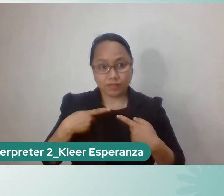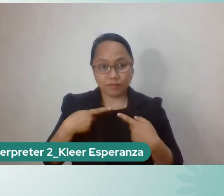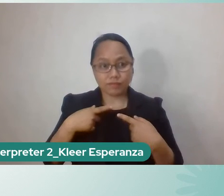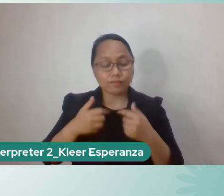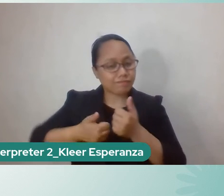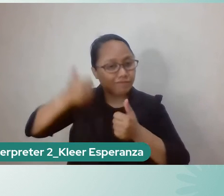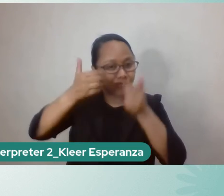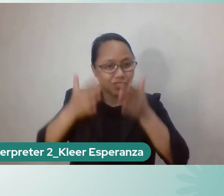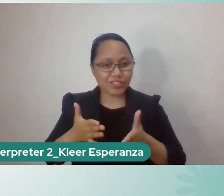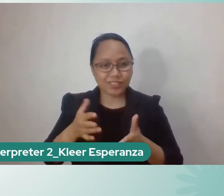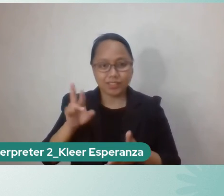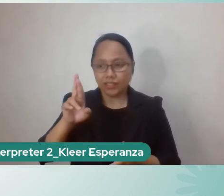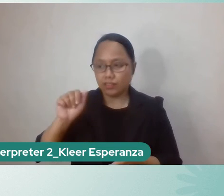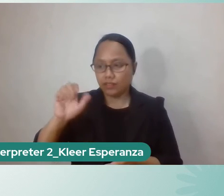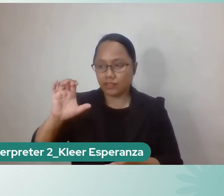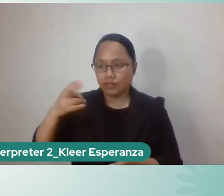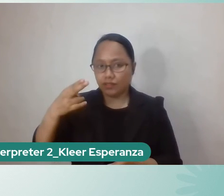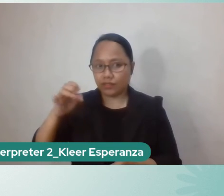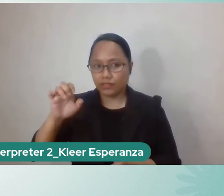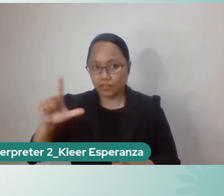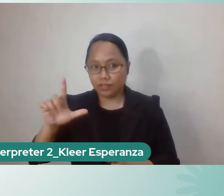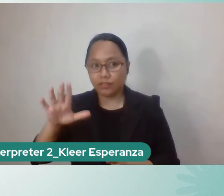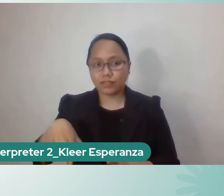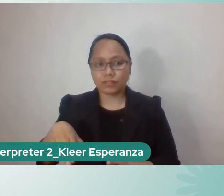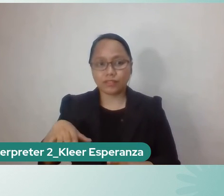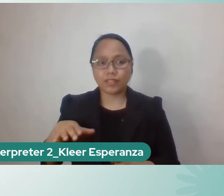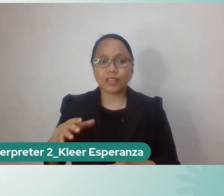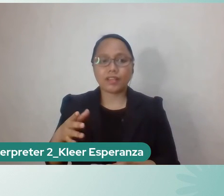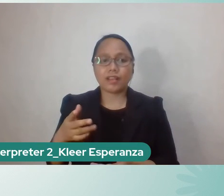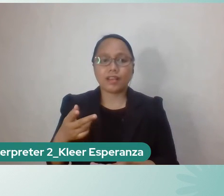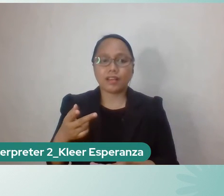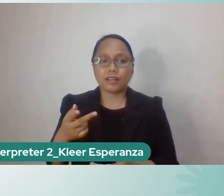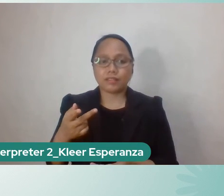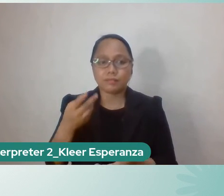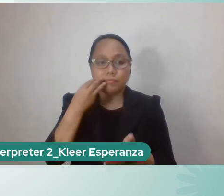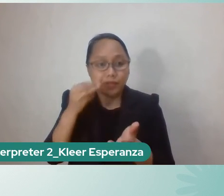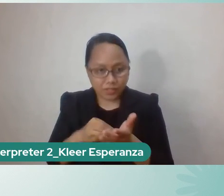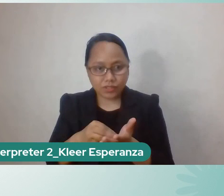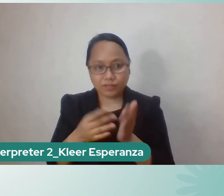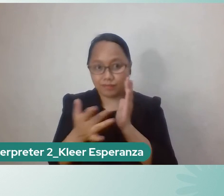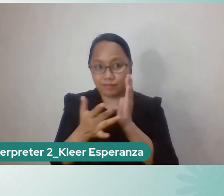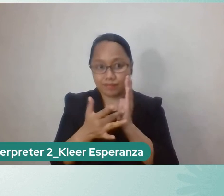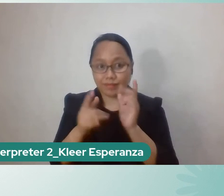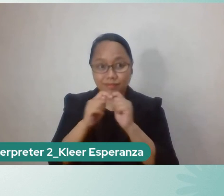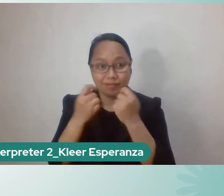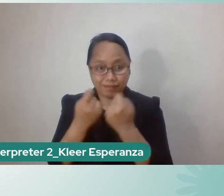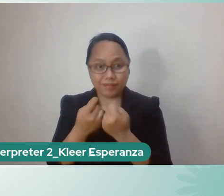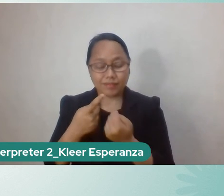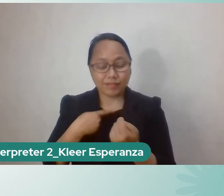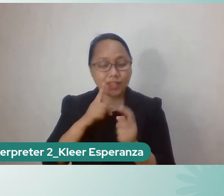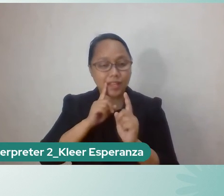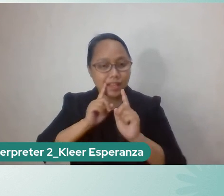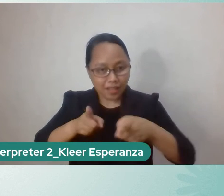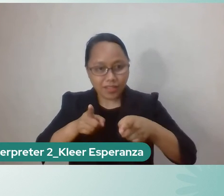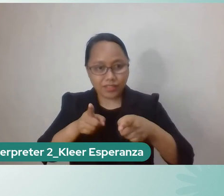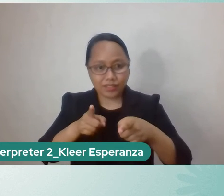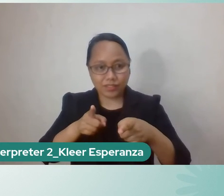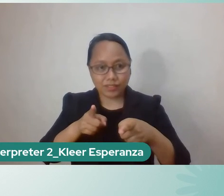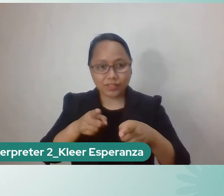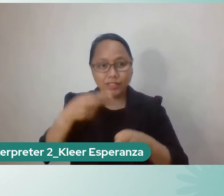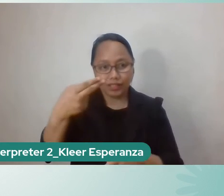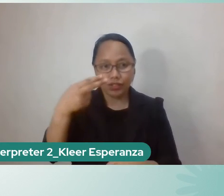Corsino. Message our tech team. So she answered HPV 16 and